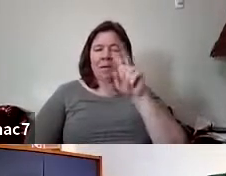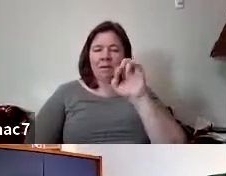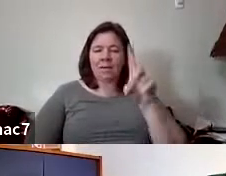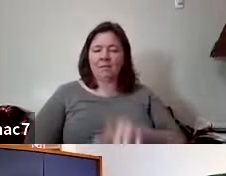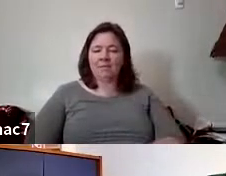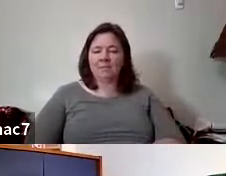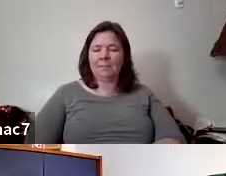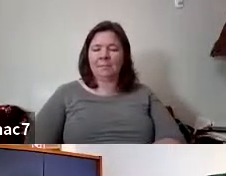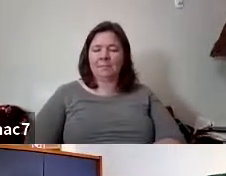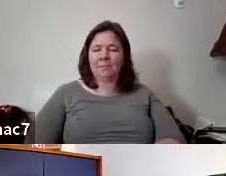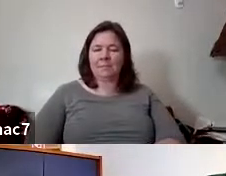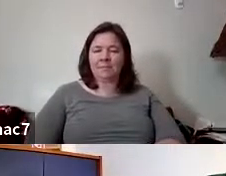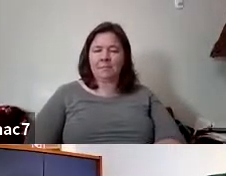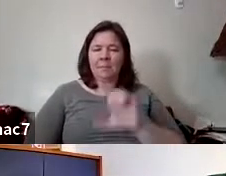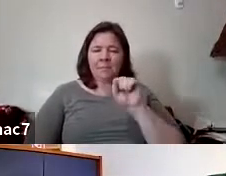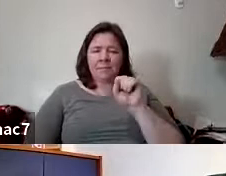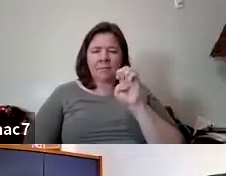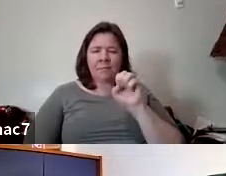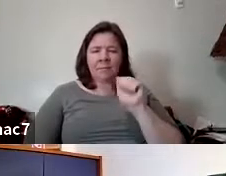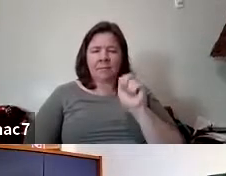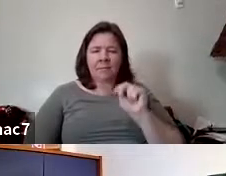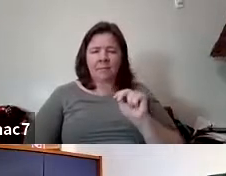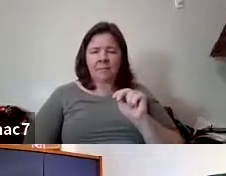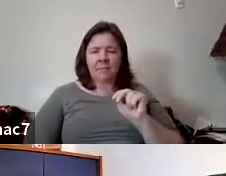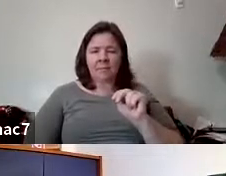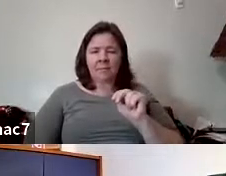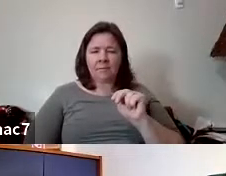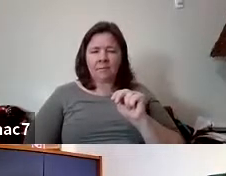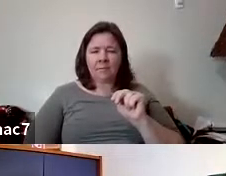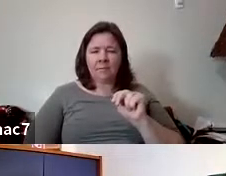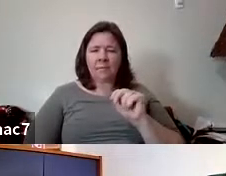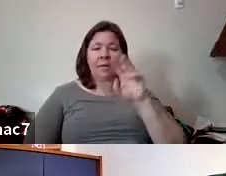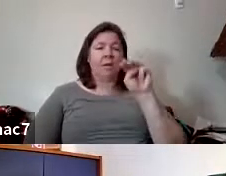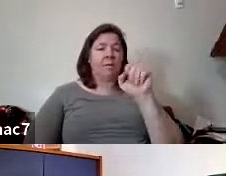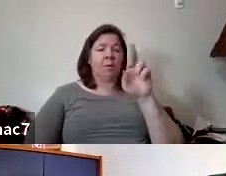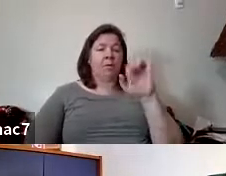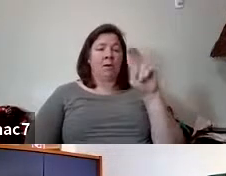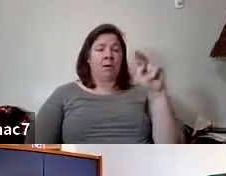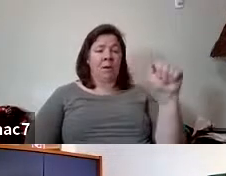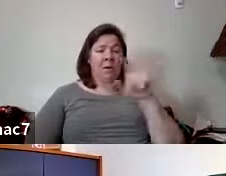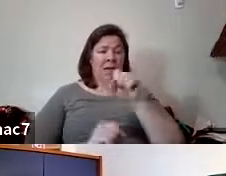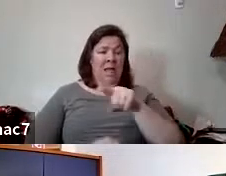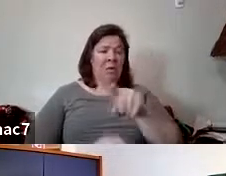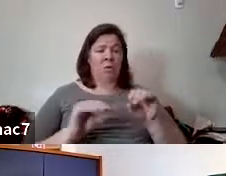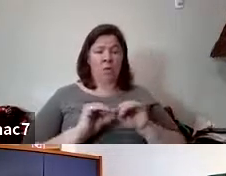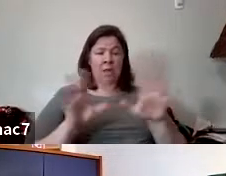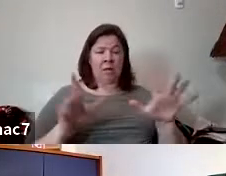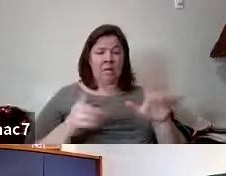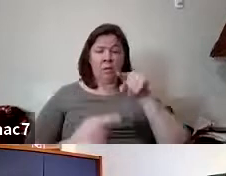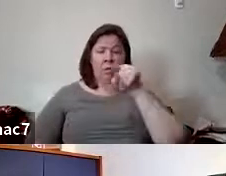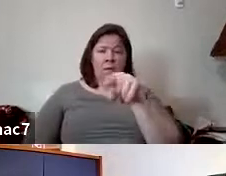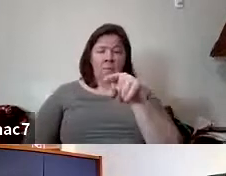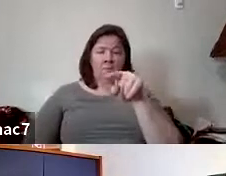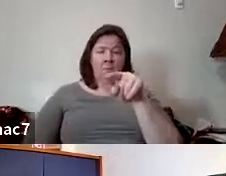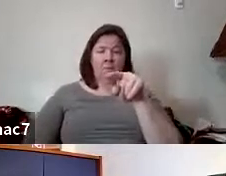to have you here. Sean, yes. Marina, can you clarify to him